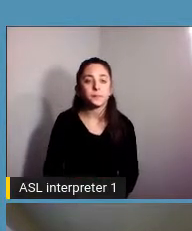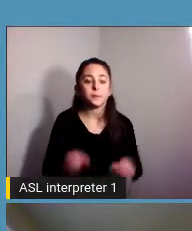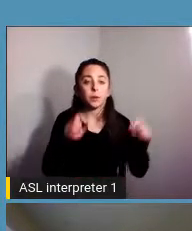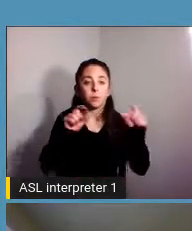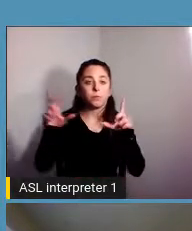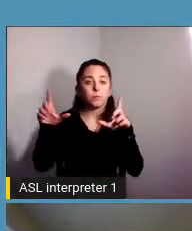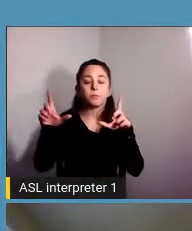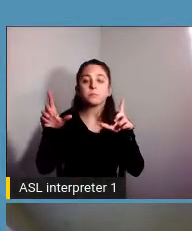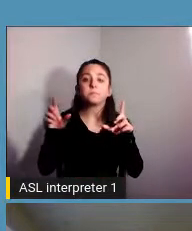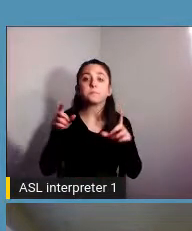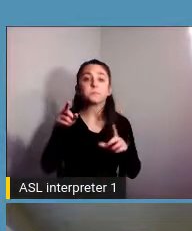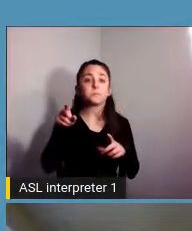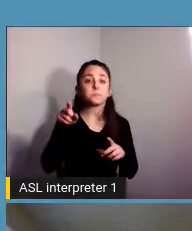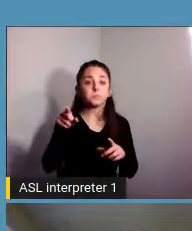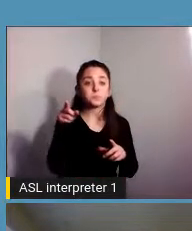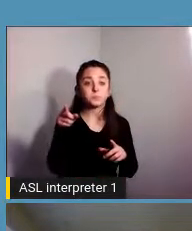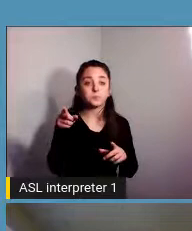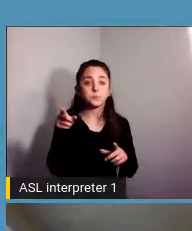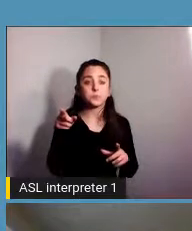this